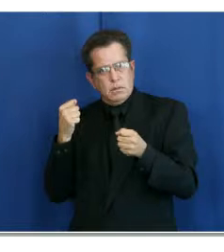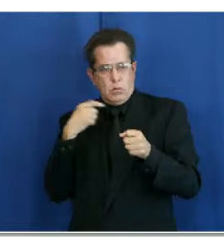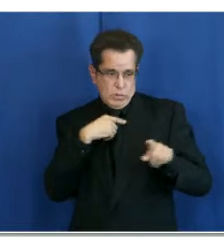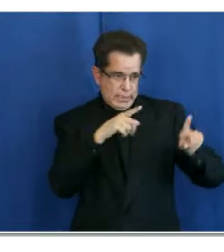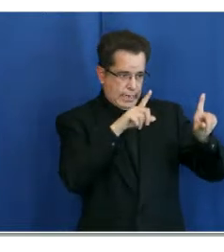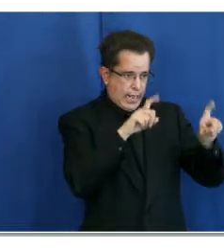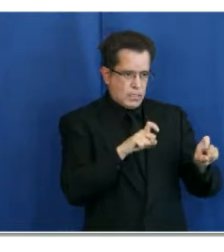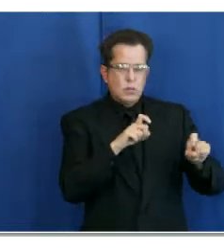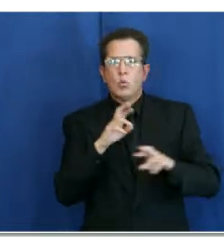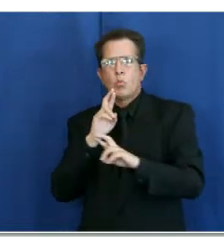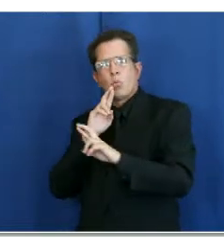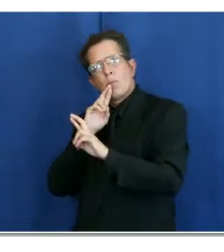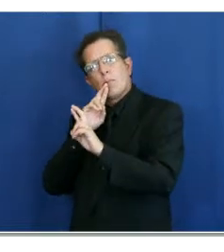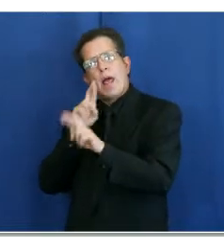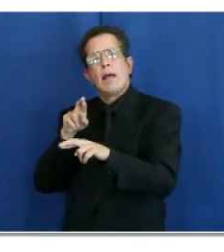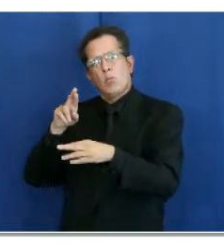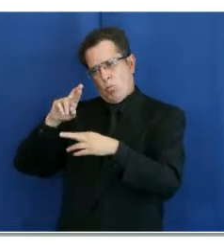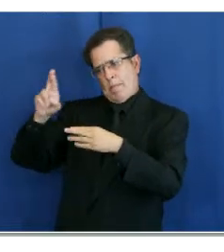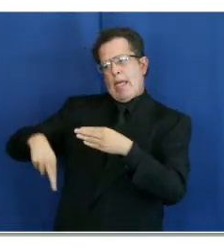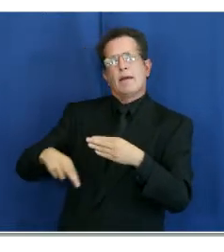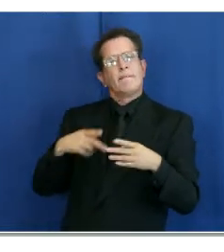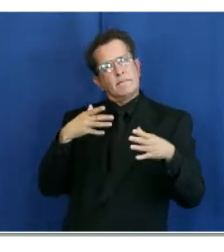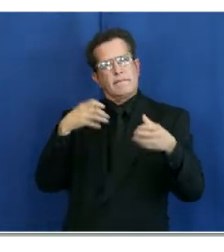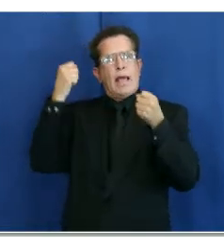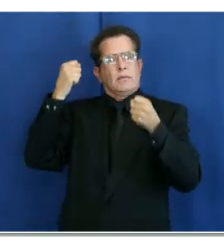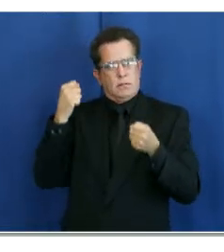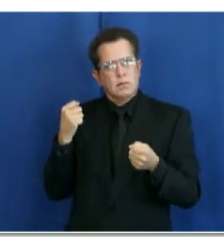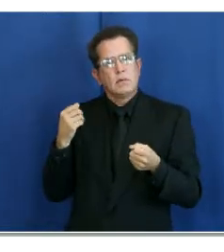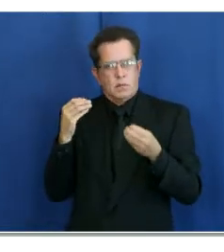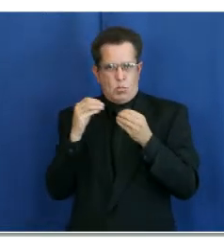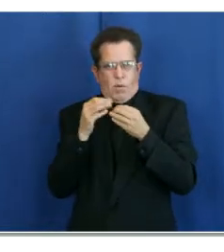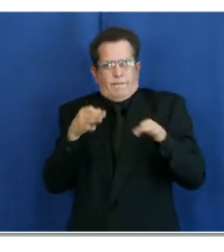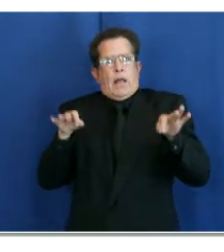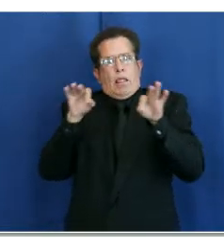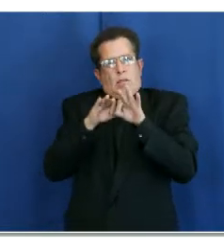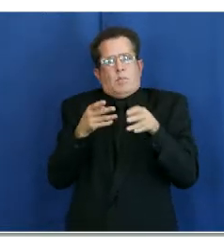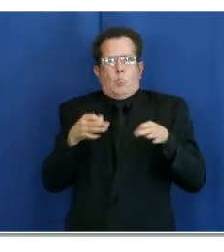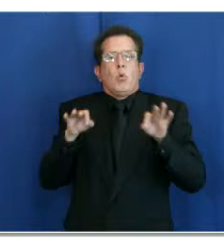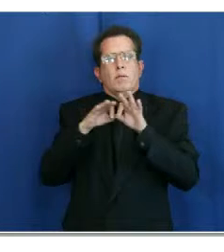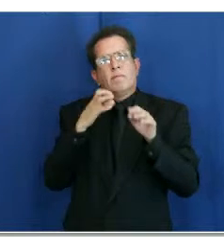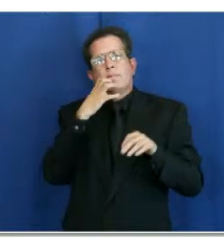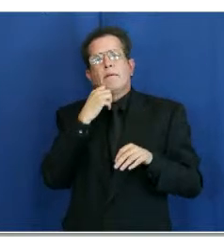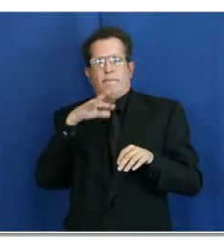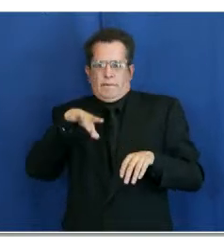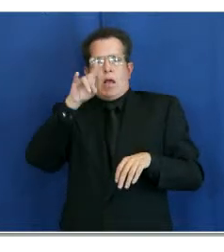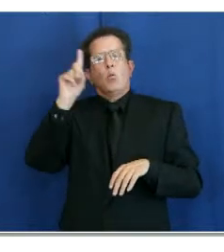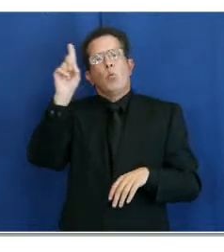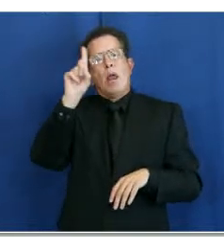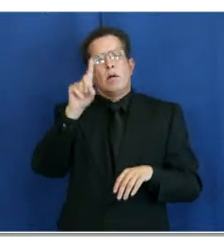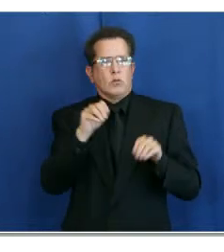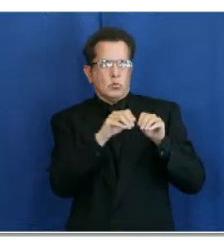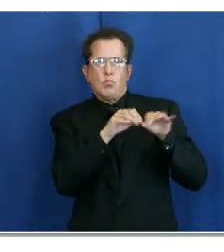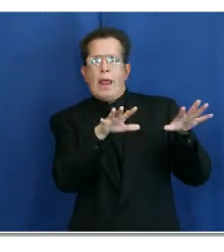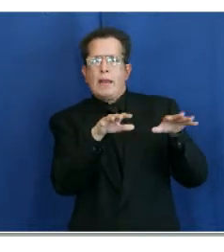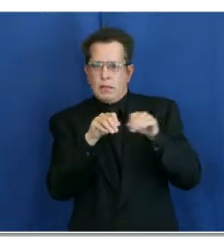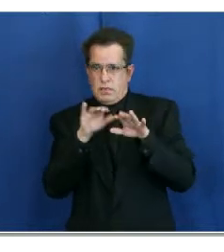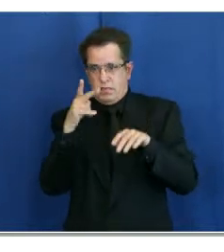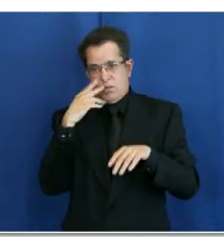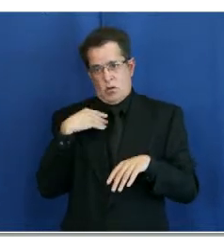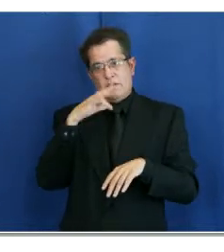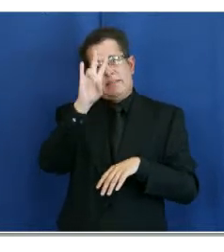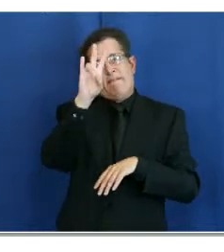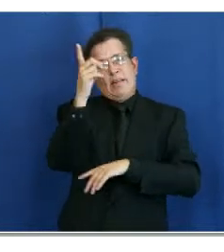rapidly in order to get the full value of case investigations and contact tracing. Here you can see our last 7-day